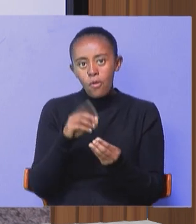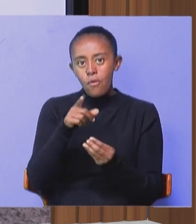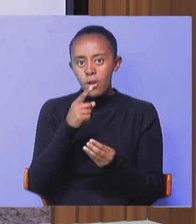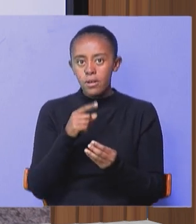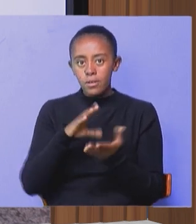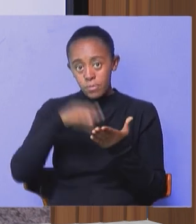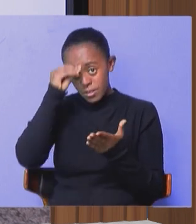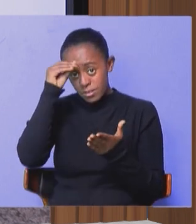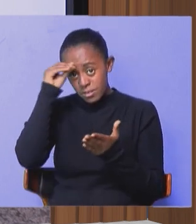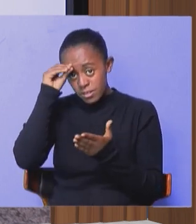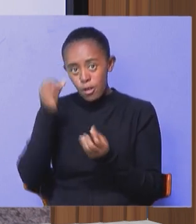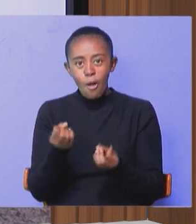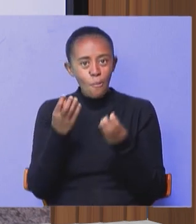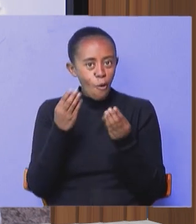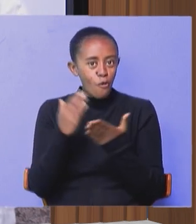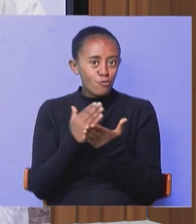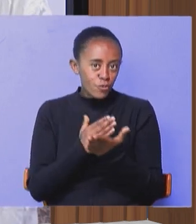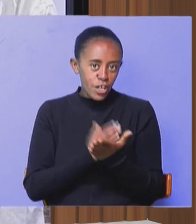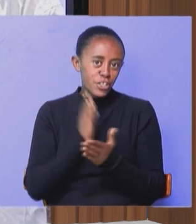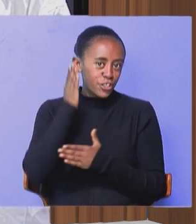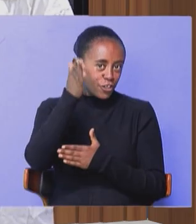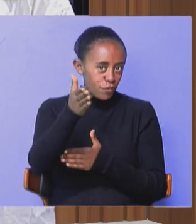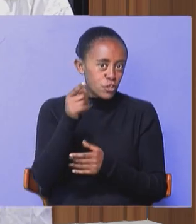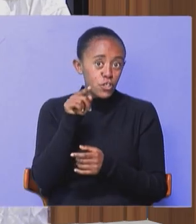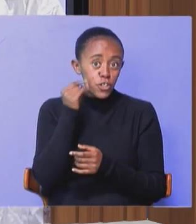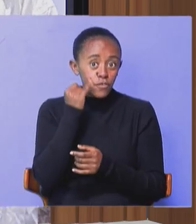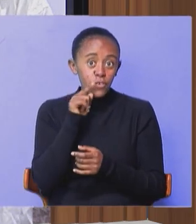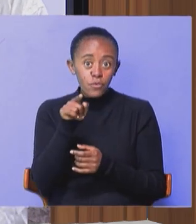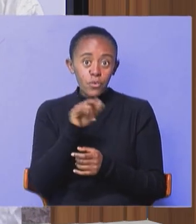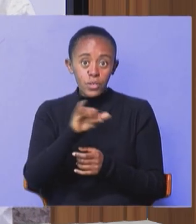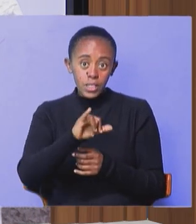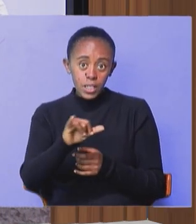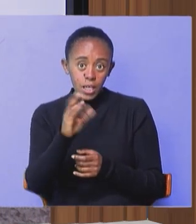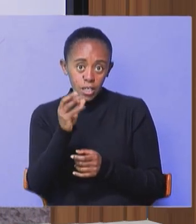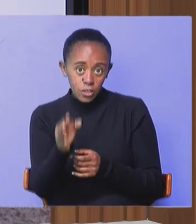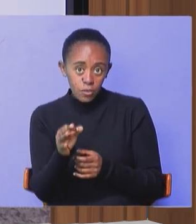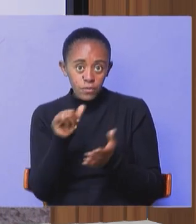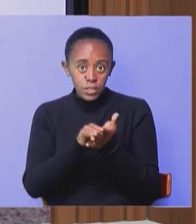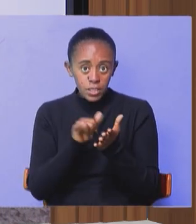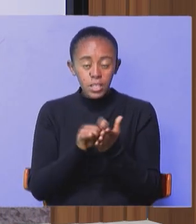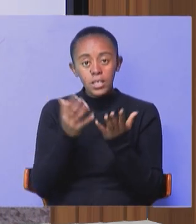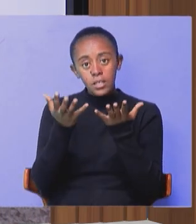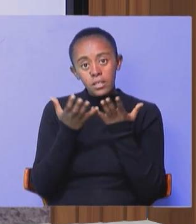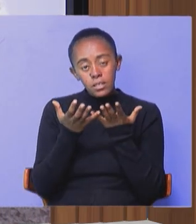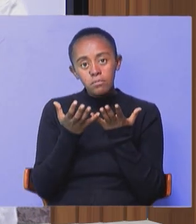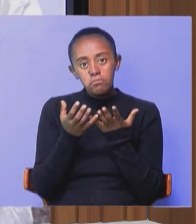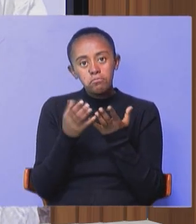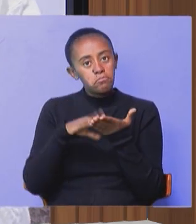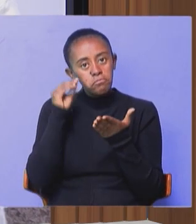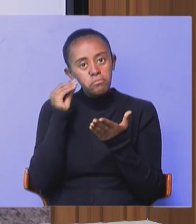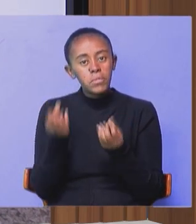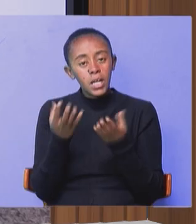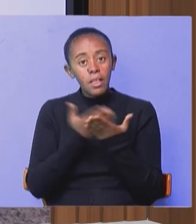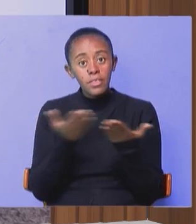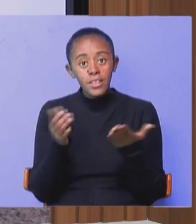pursuing more educations in the future. If you are the kind of person that would like to learn many things, then